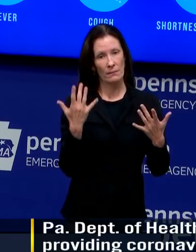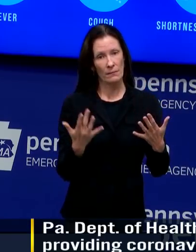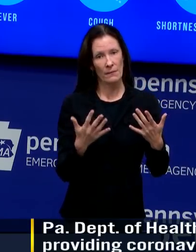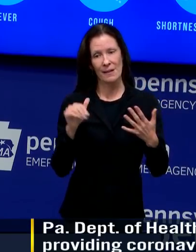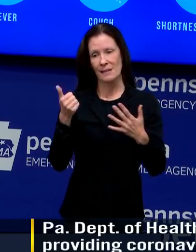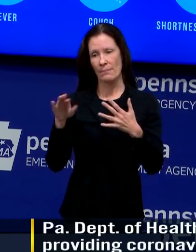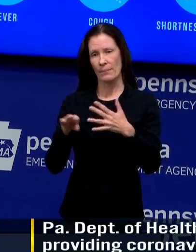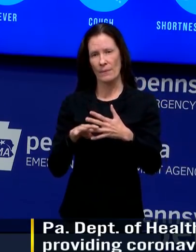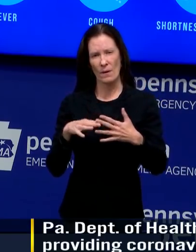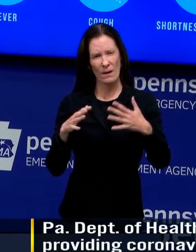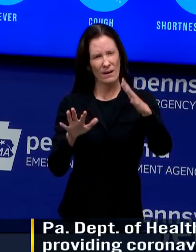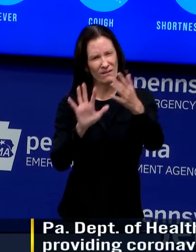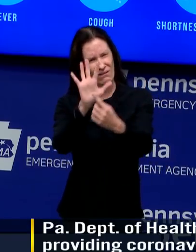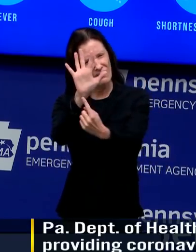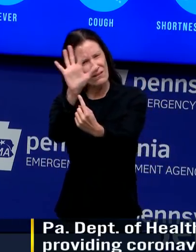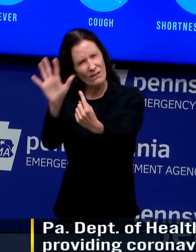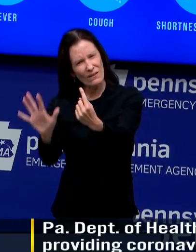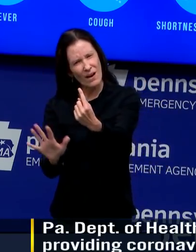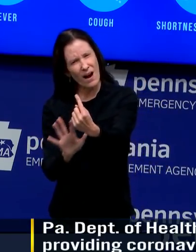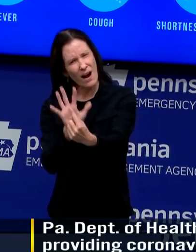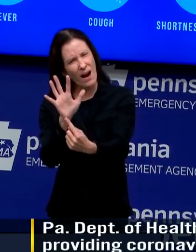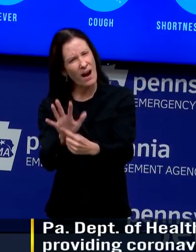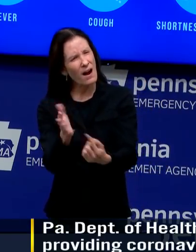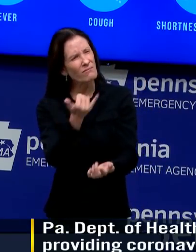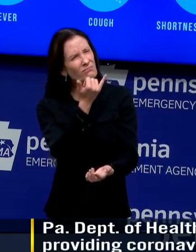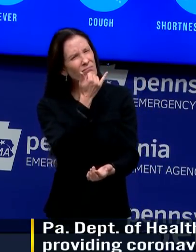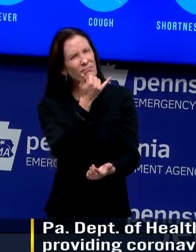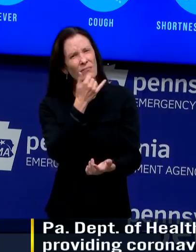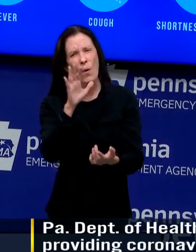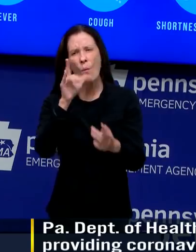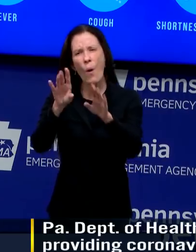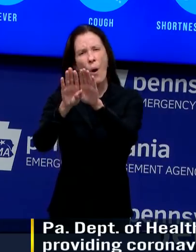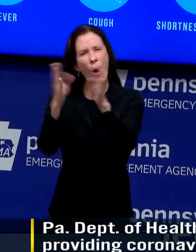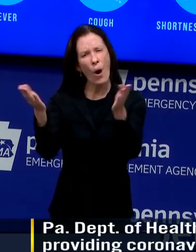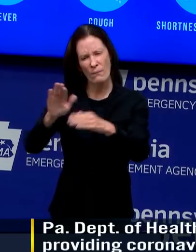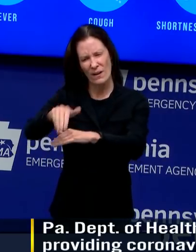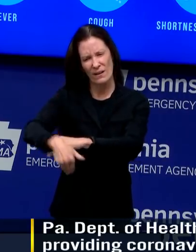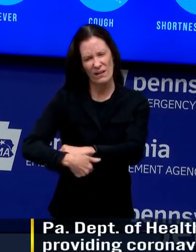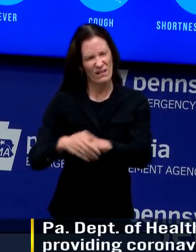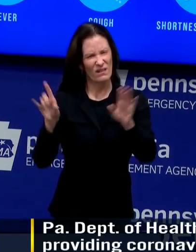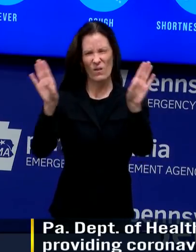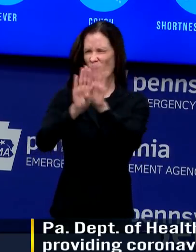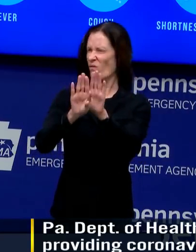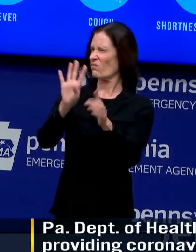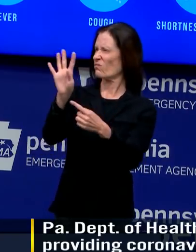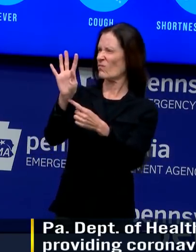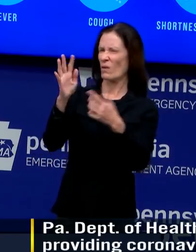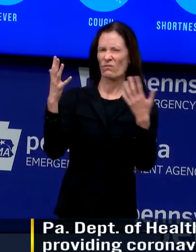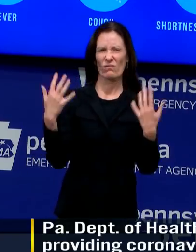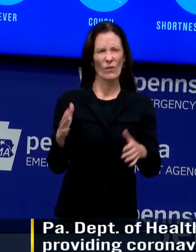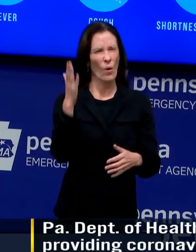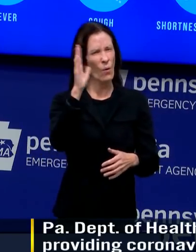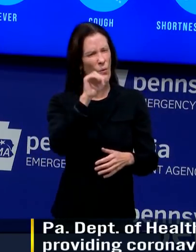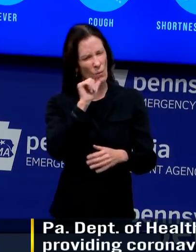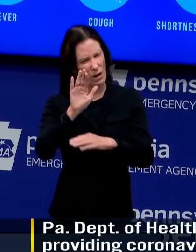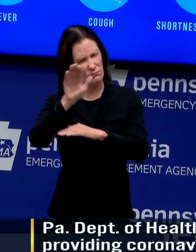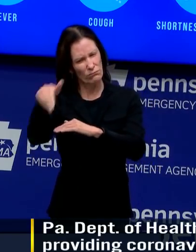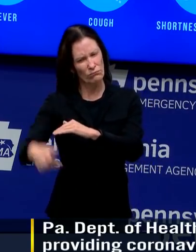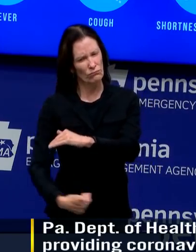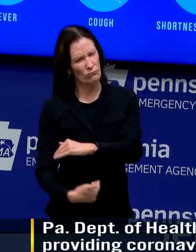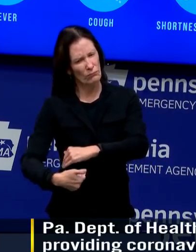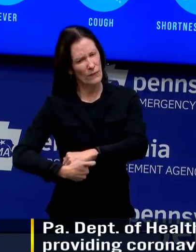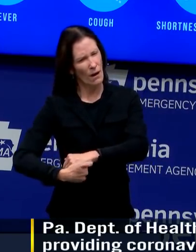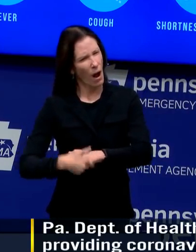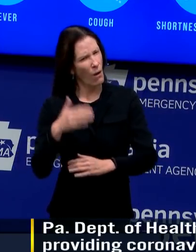hours into the evenings or weekends past the current daily stop time of 4 p.m.? We are trying as many things as